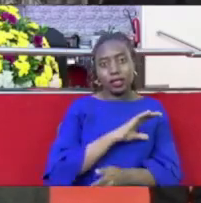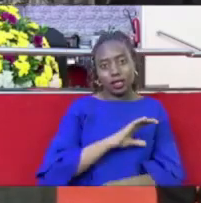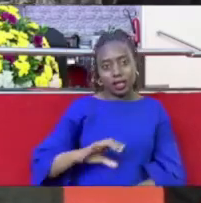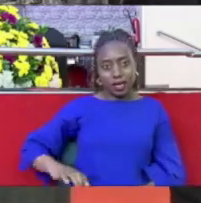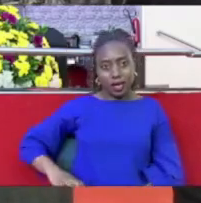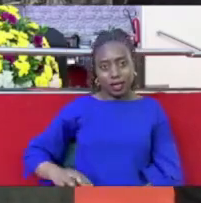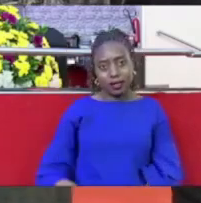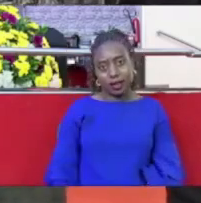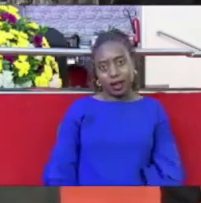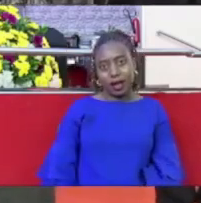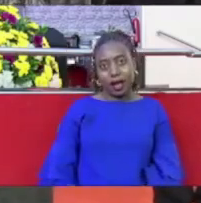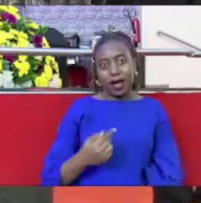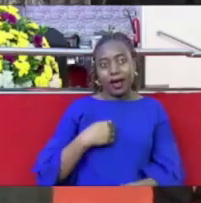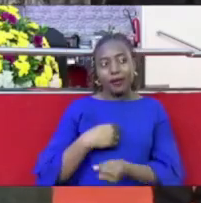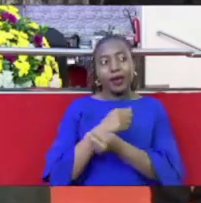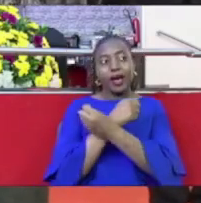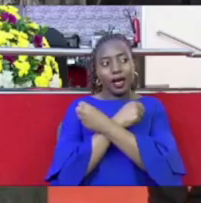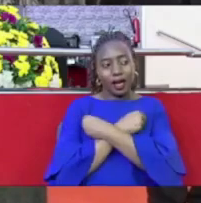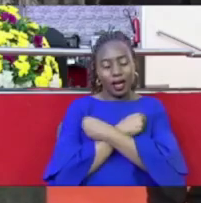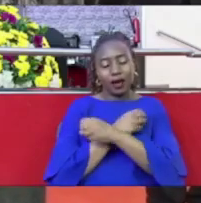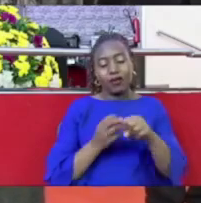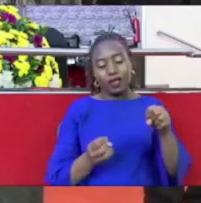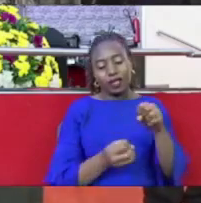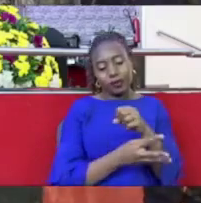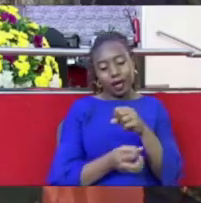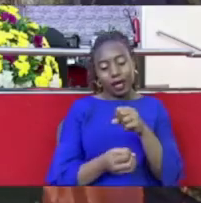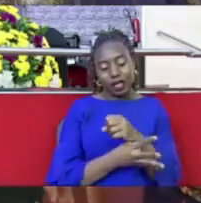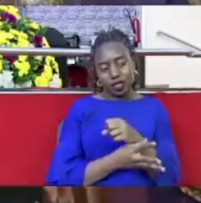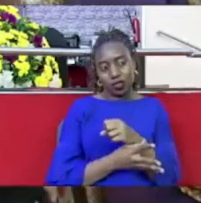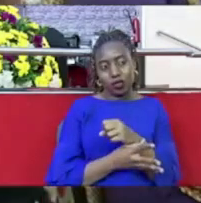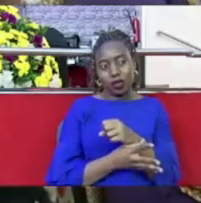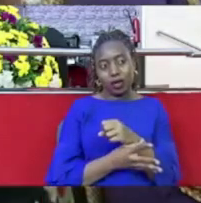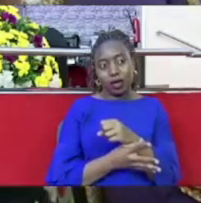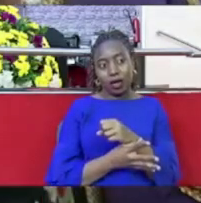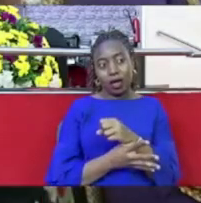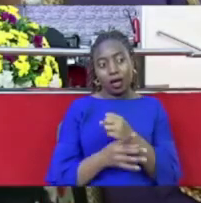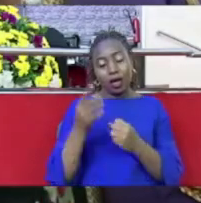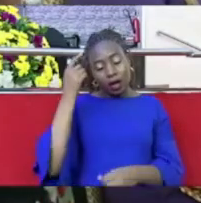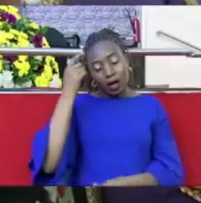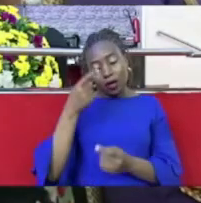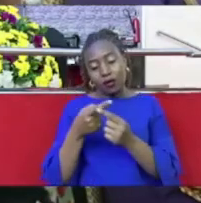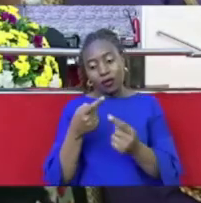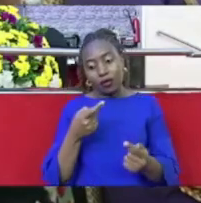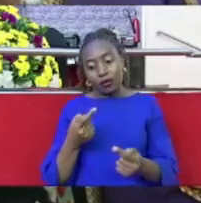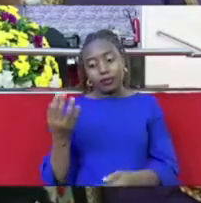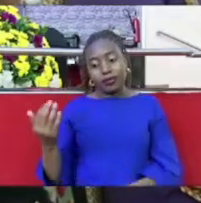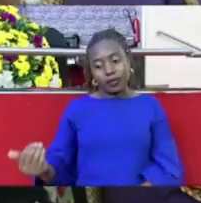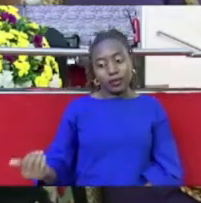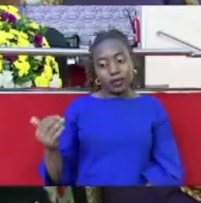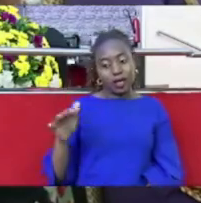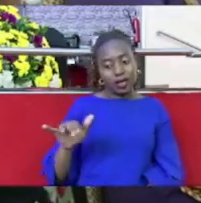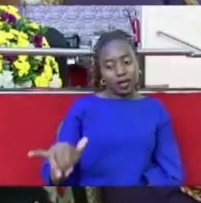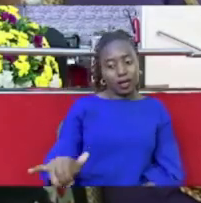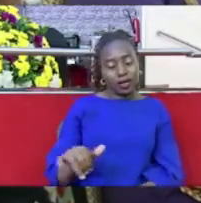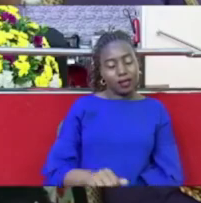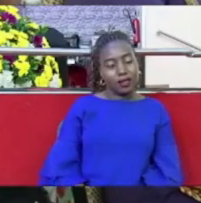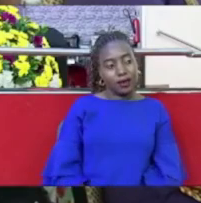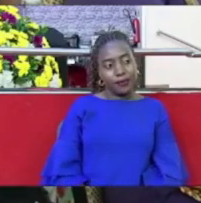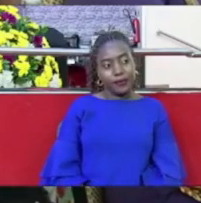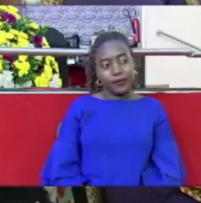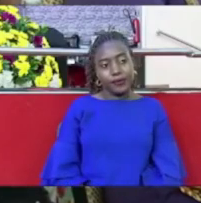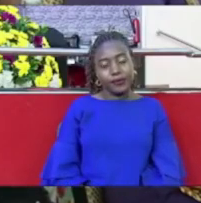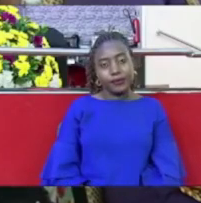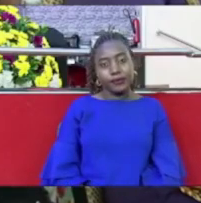that kind of definition for that age bracket. Na fikiri kwamba nilipendezwa na hayo maelezo kwa mtoto